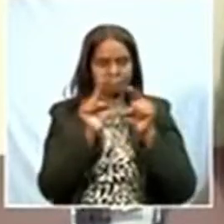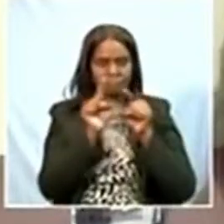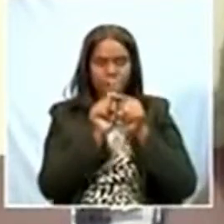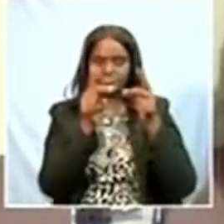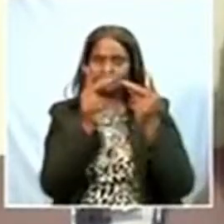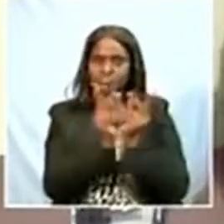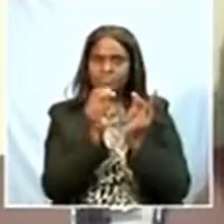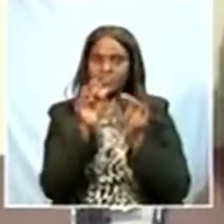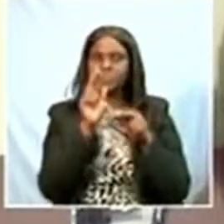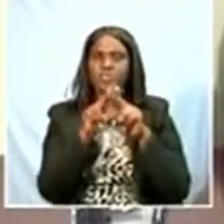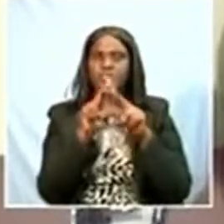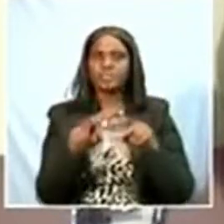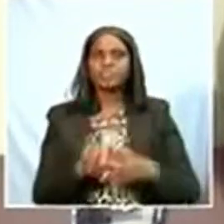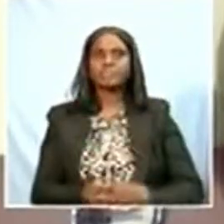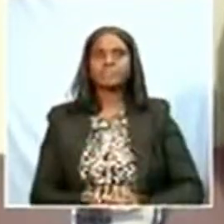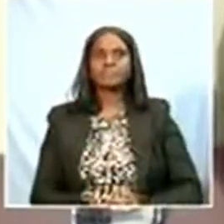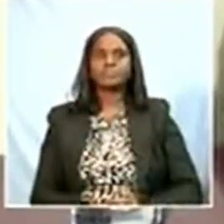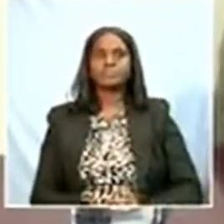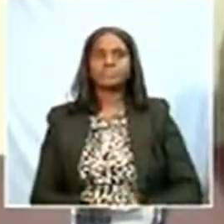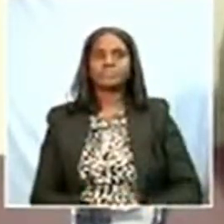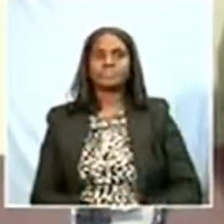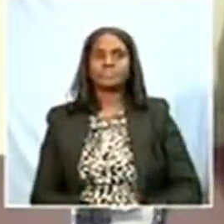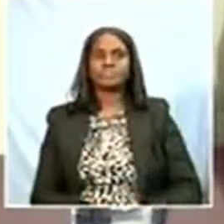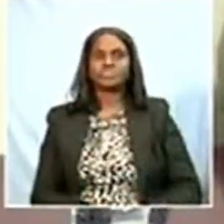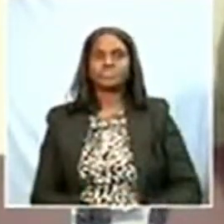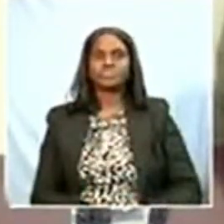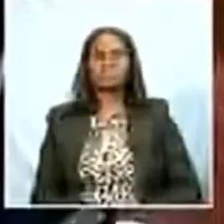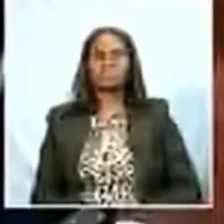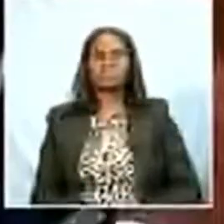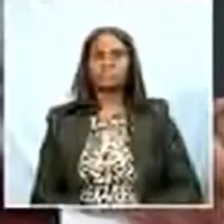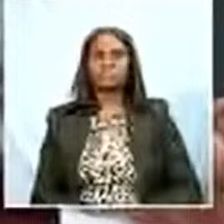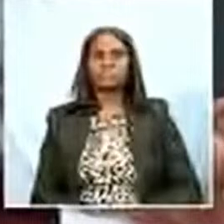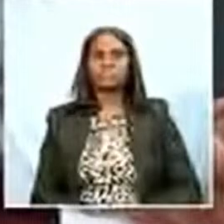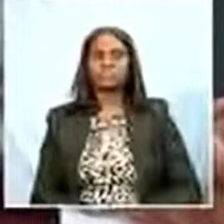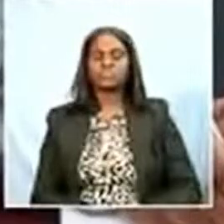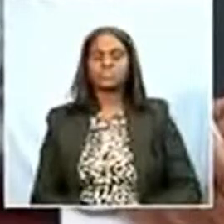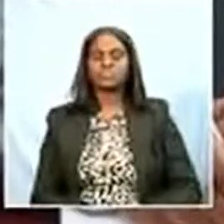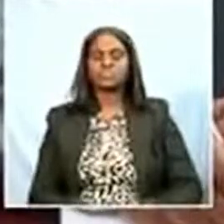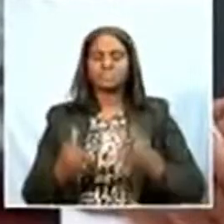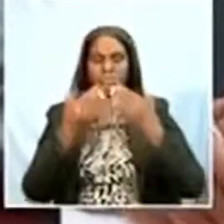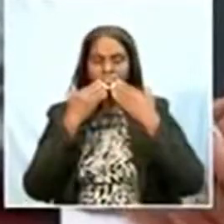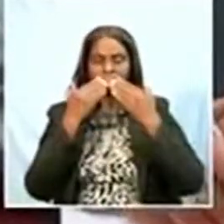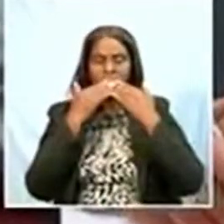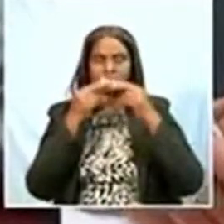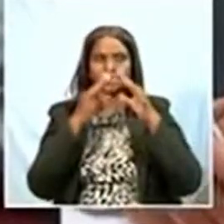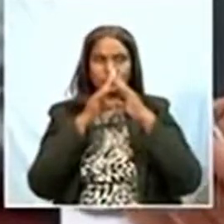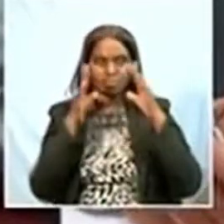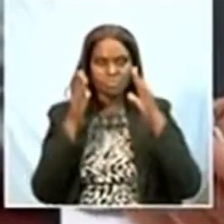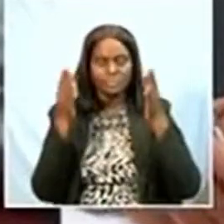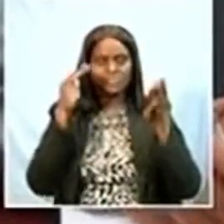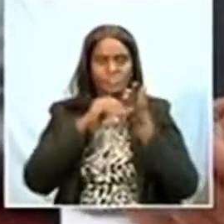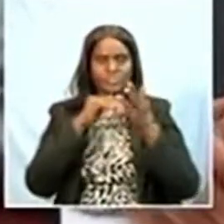position of the chair. Yeah. Thank you very much once more, Chair.